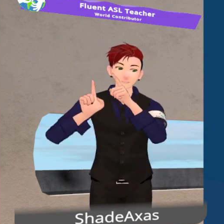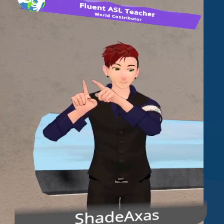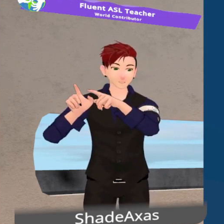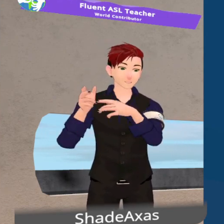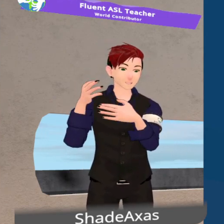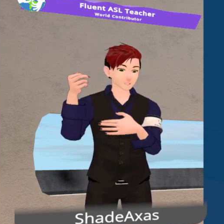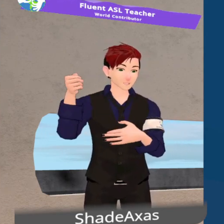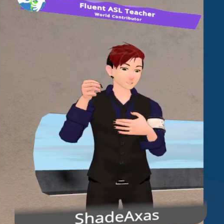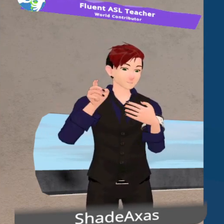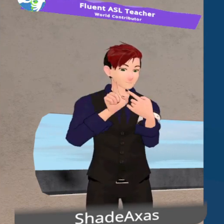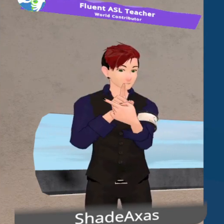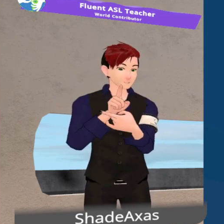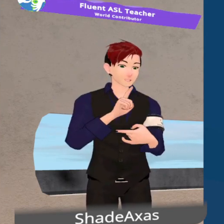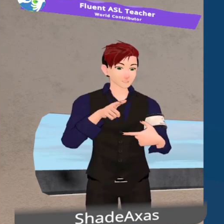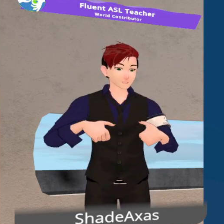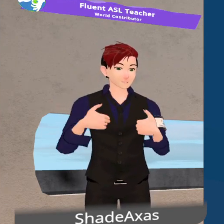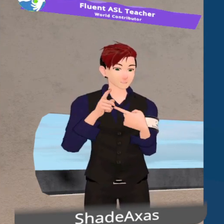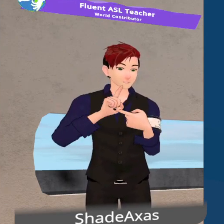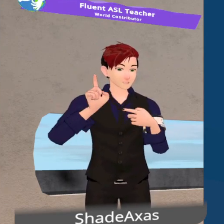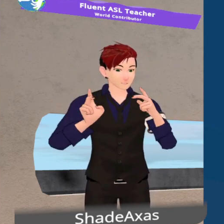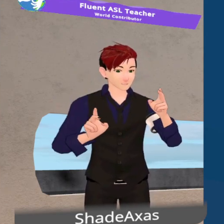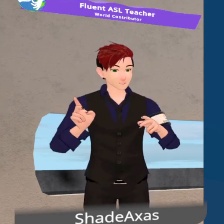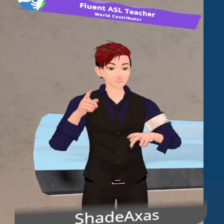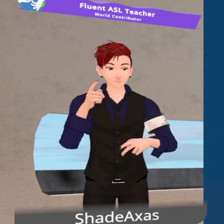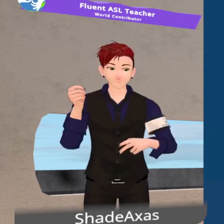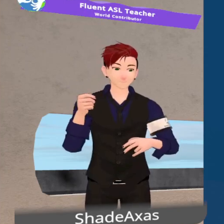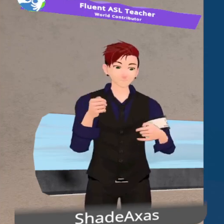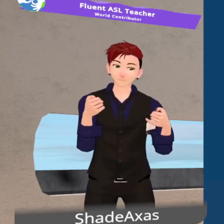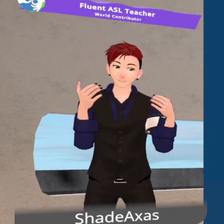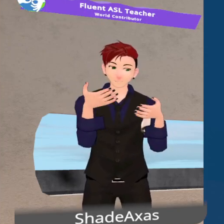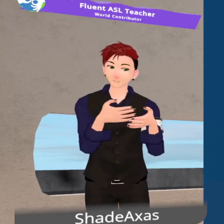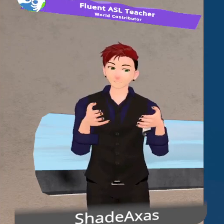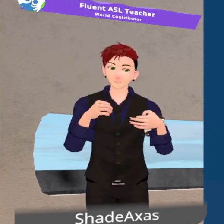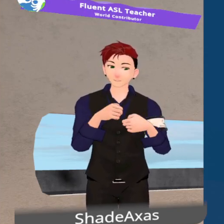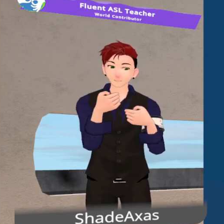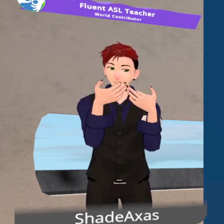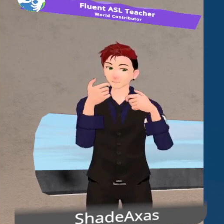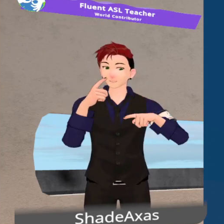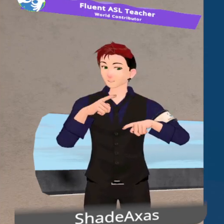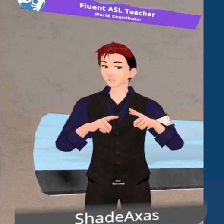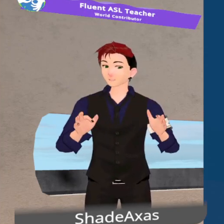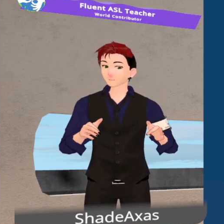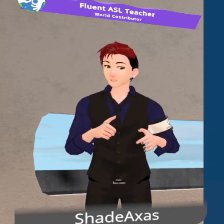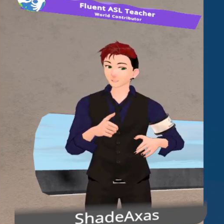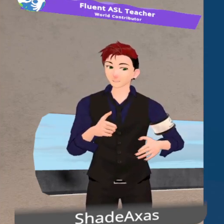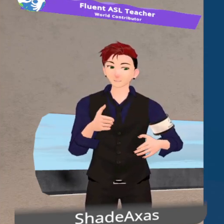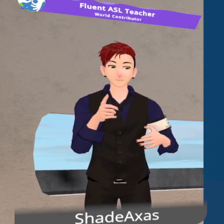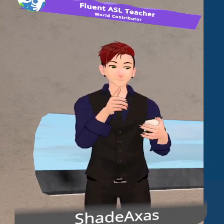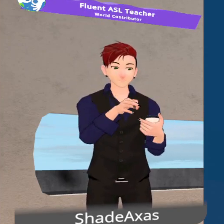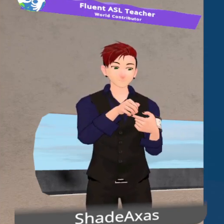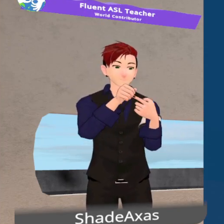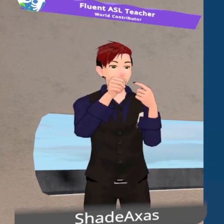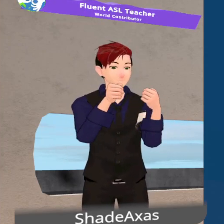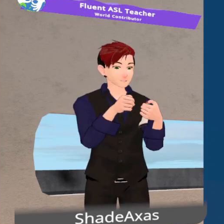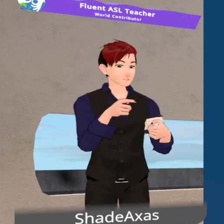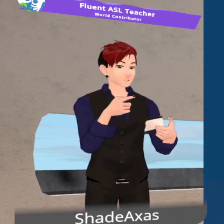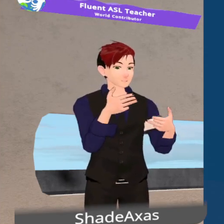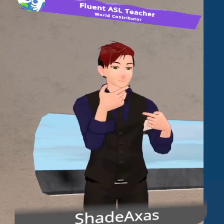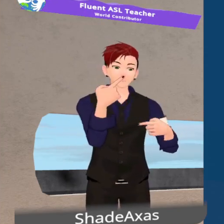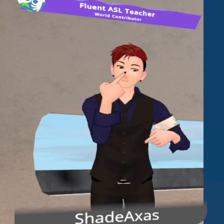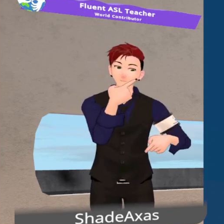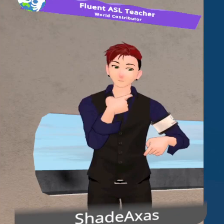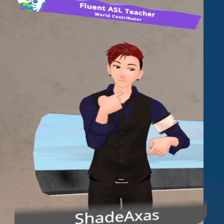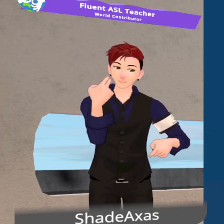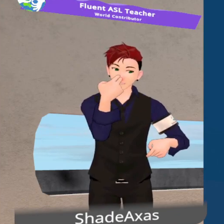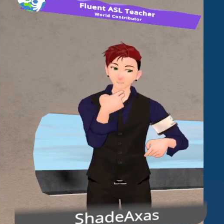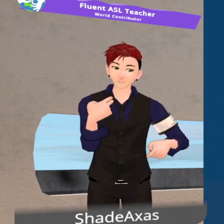another reason you need to go out and like meet real life deaf people, because there's so many things in VR we can't do. Even